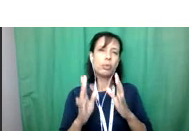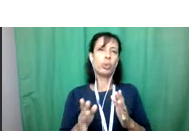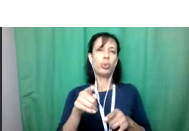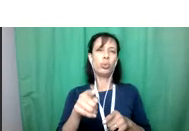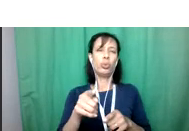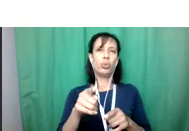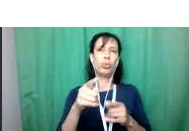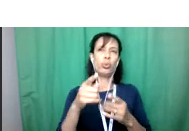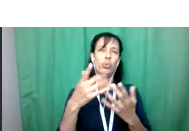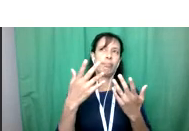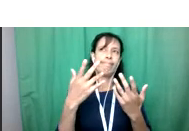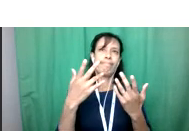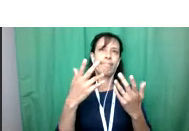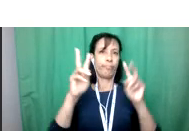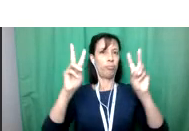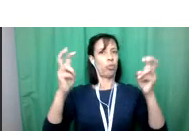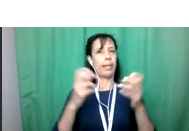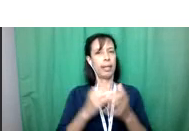Ali, okay?